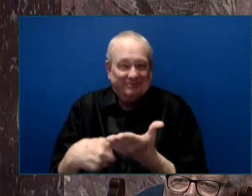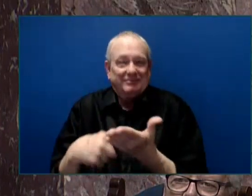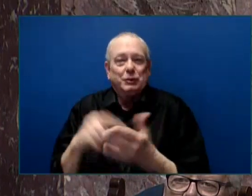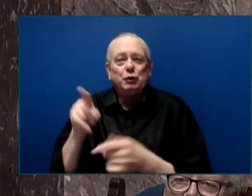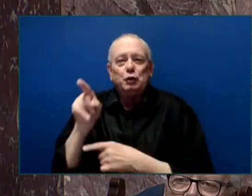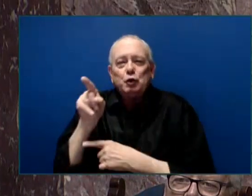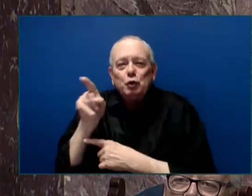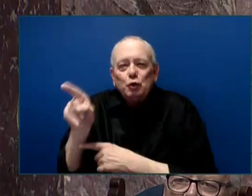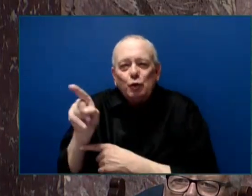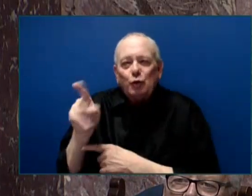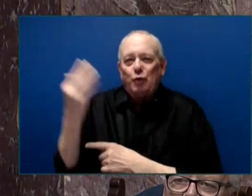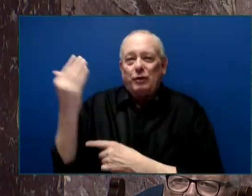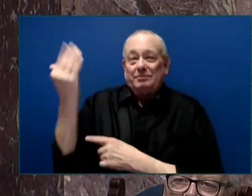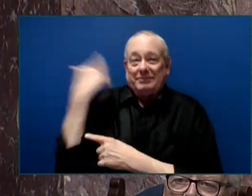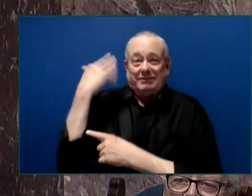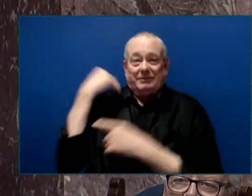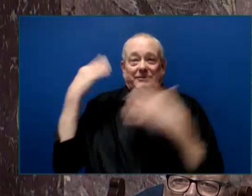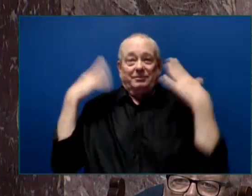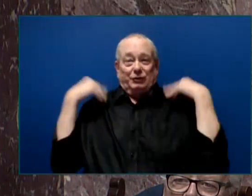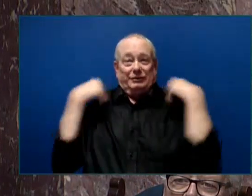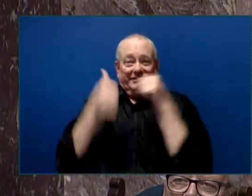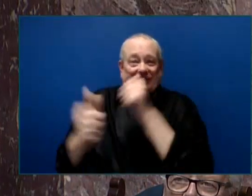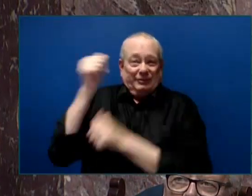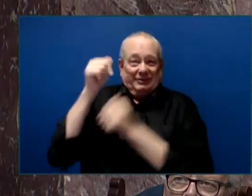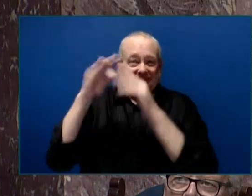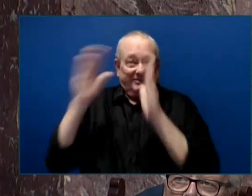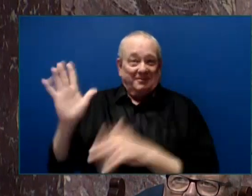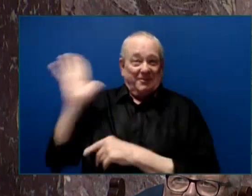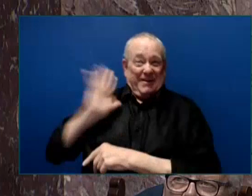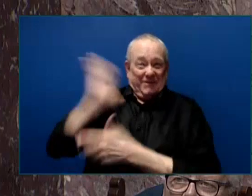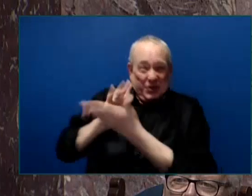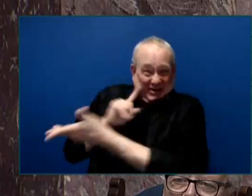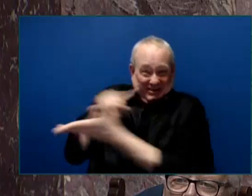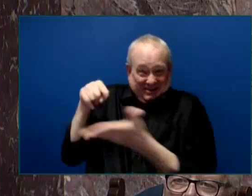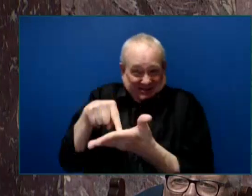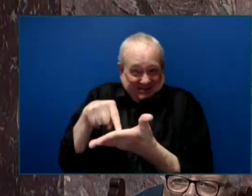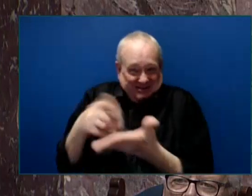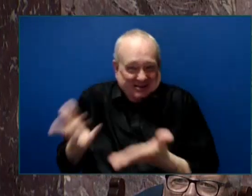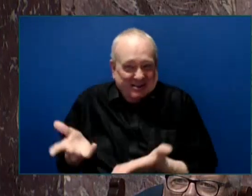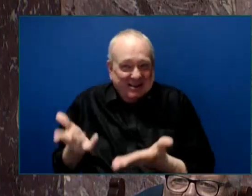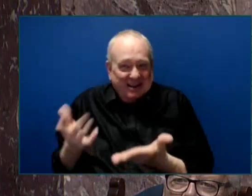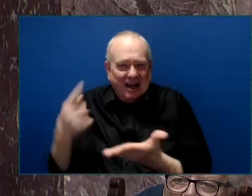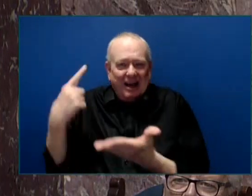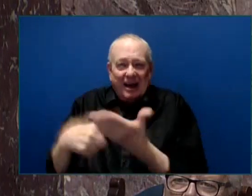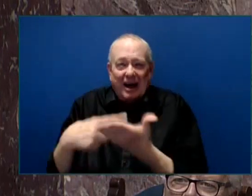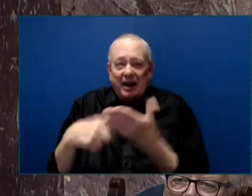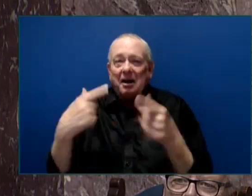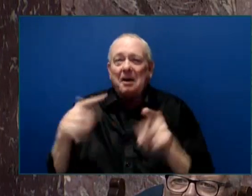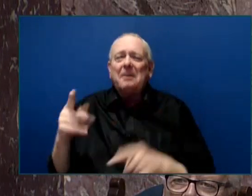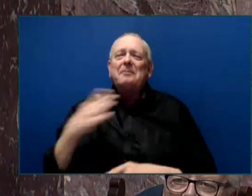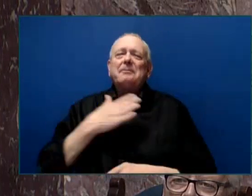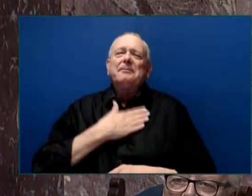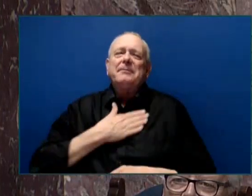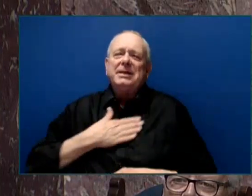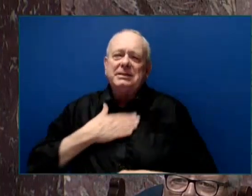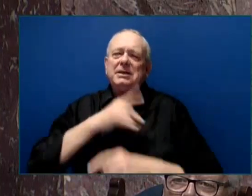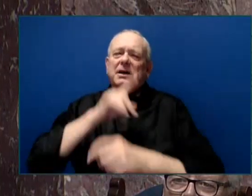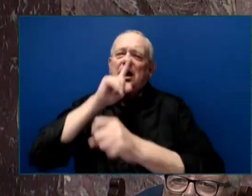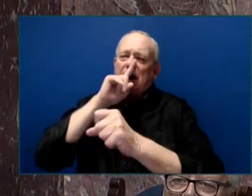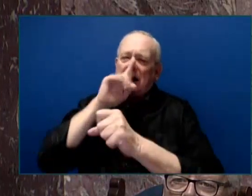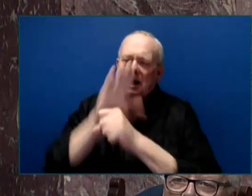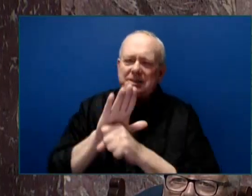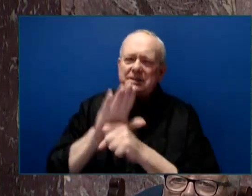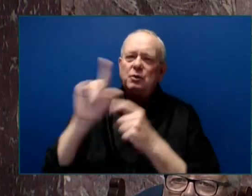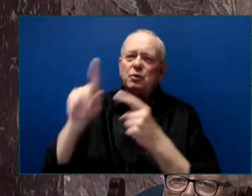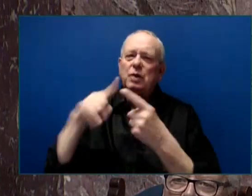the premier commit today to release the forensic audit of BC Housing before his estimates start, so